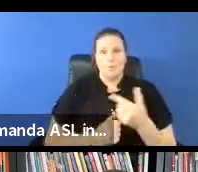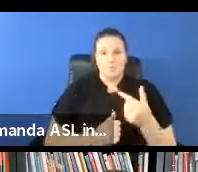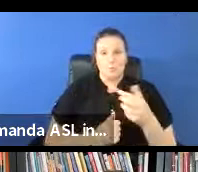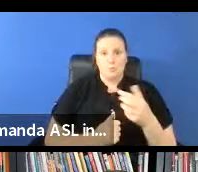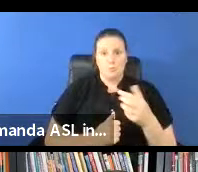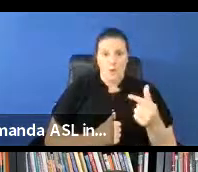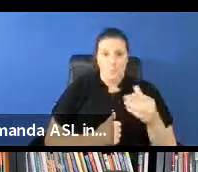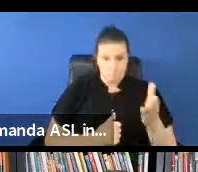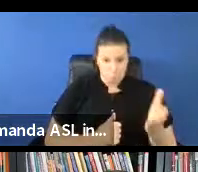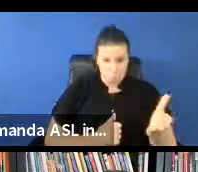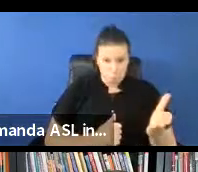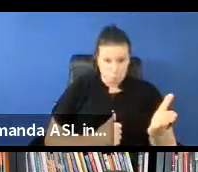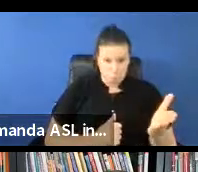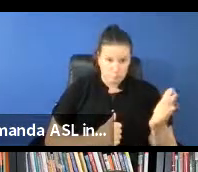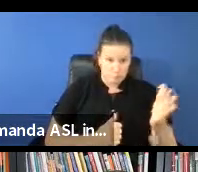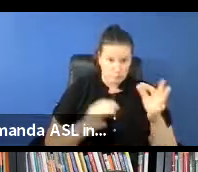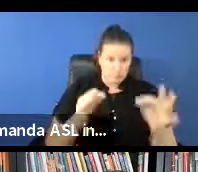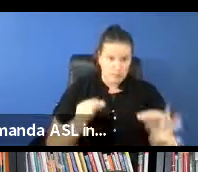on that.